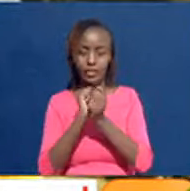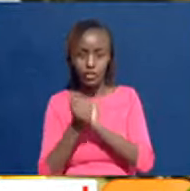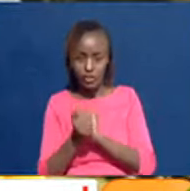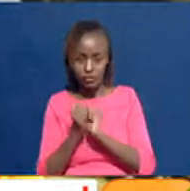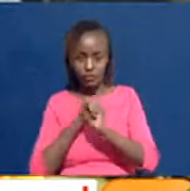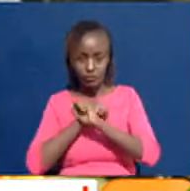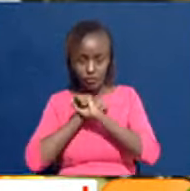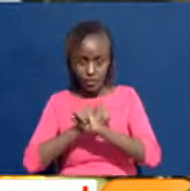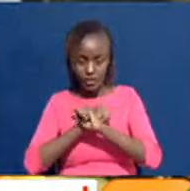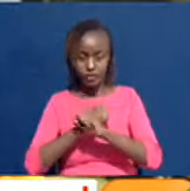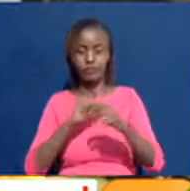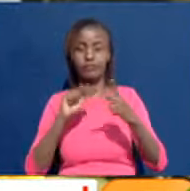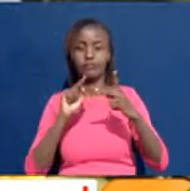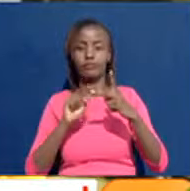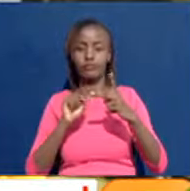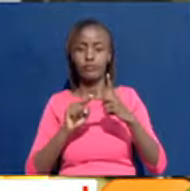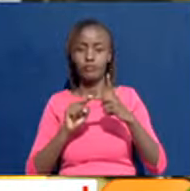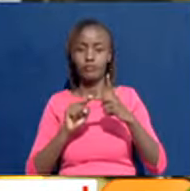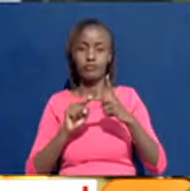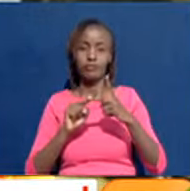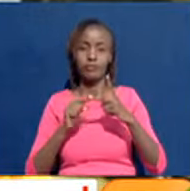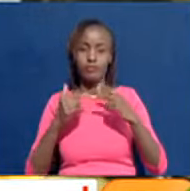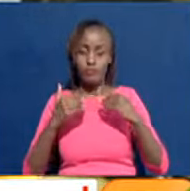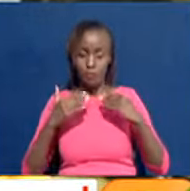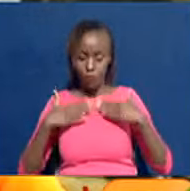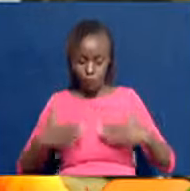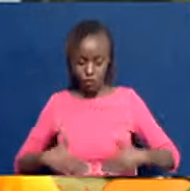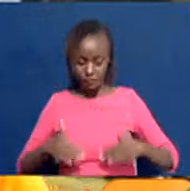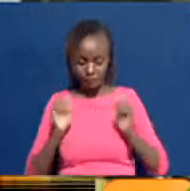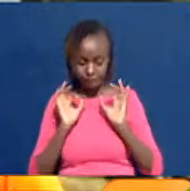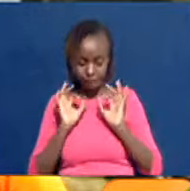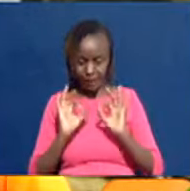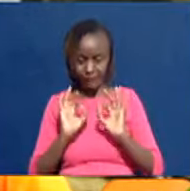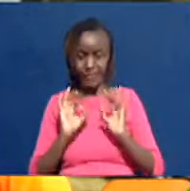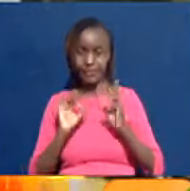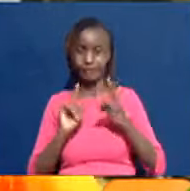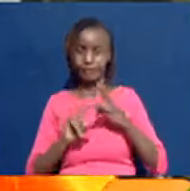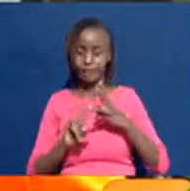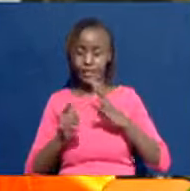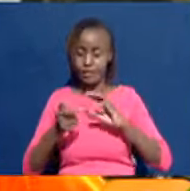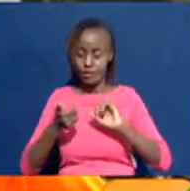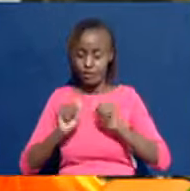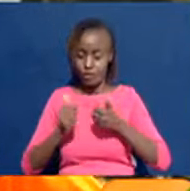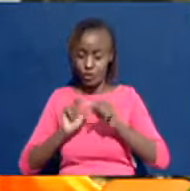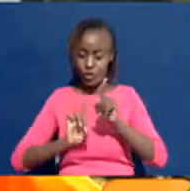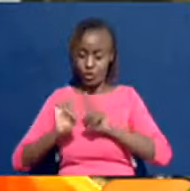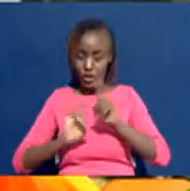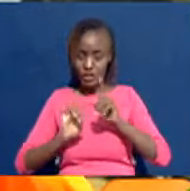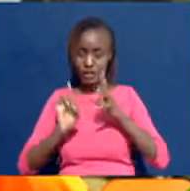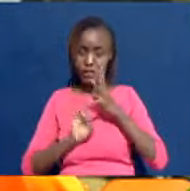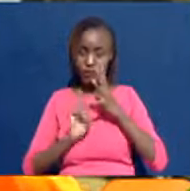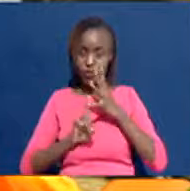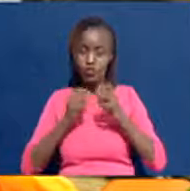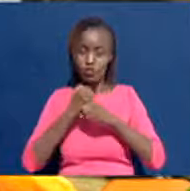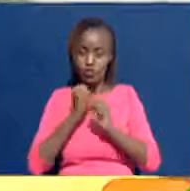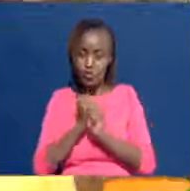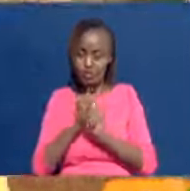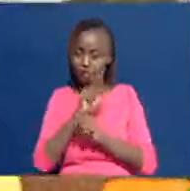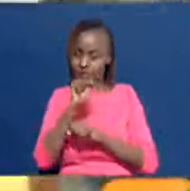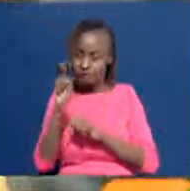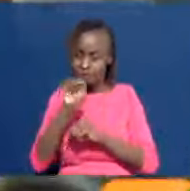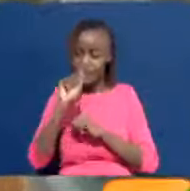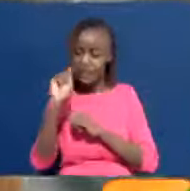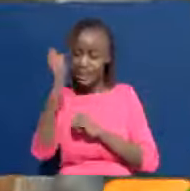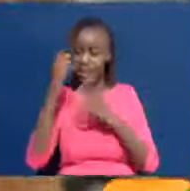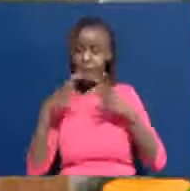fit. Number three is sports tourism for this country, for this county. And number four, we market the entire country, Kenya. Similar